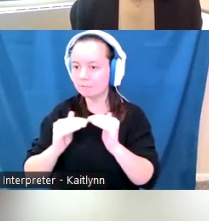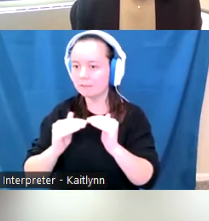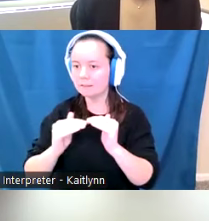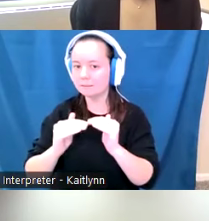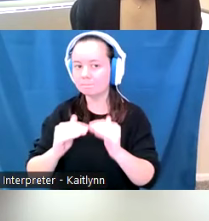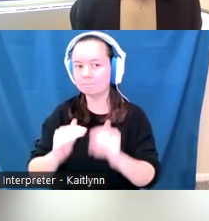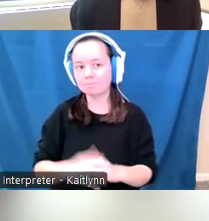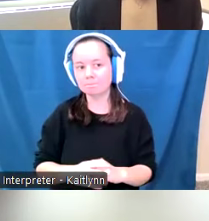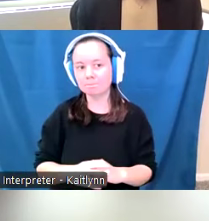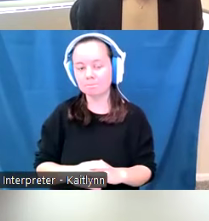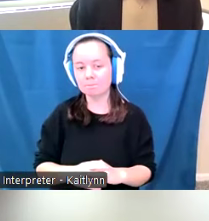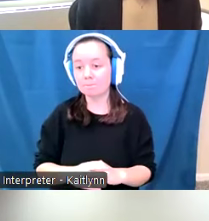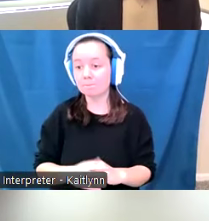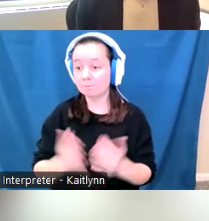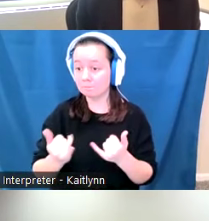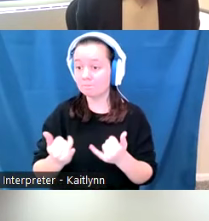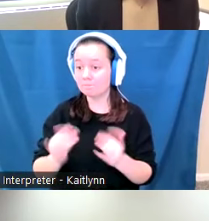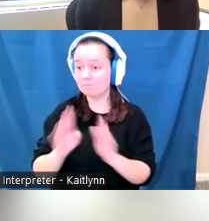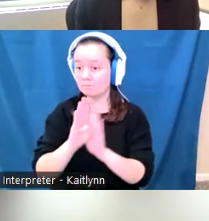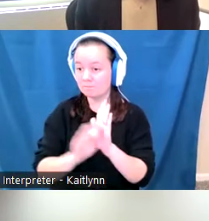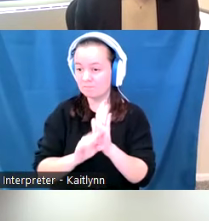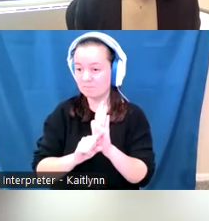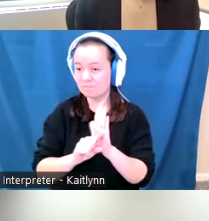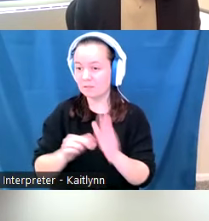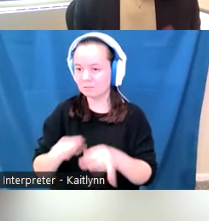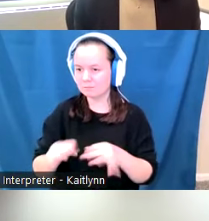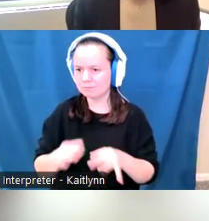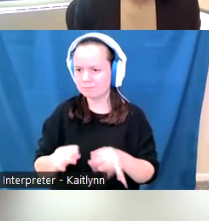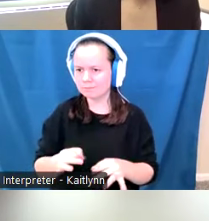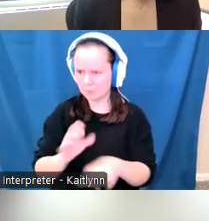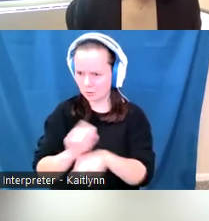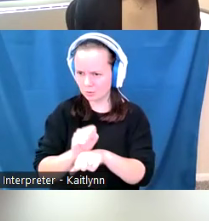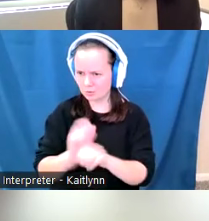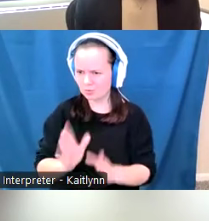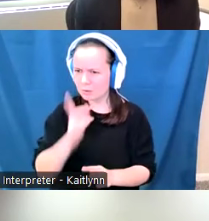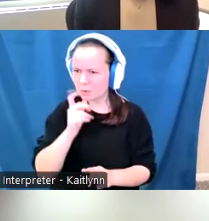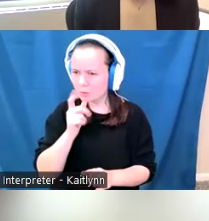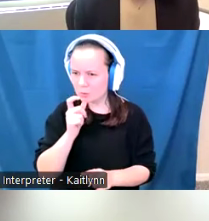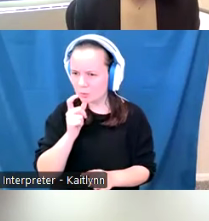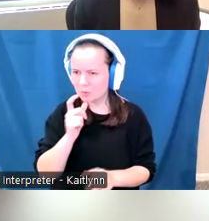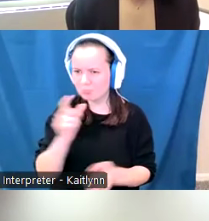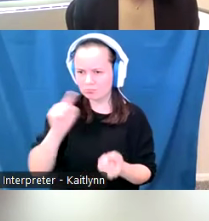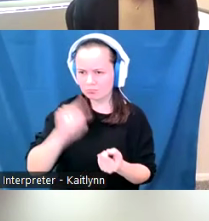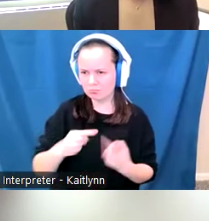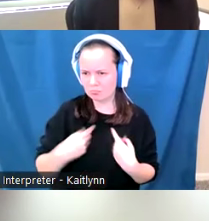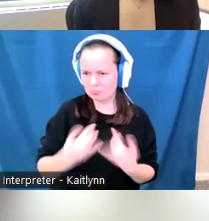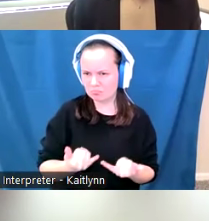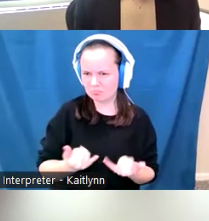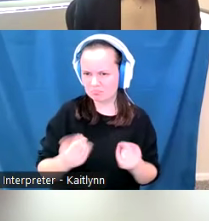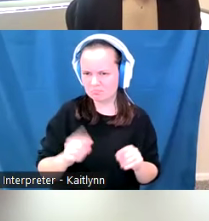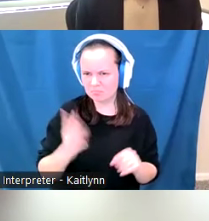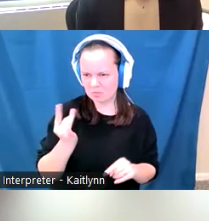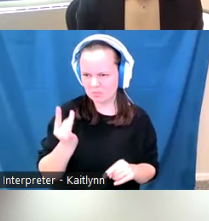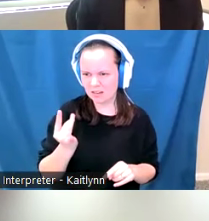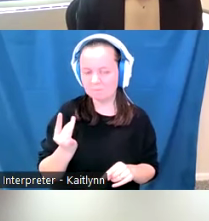Now that I've provided some background on who these workers are, the state of the shortage, and the importance of addressing it, I